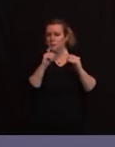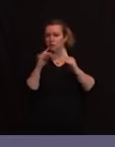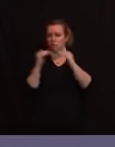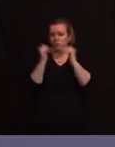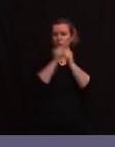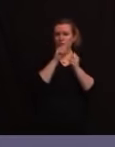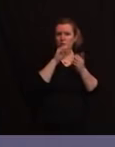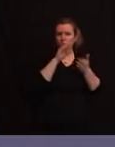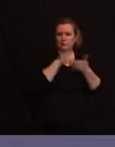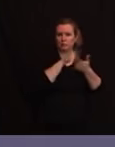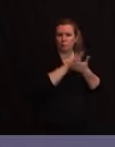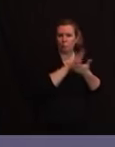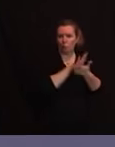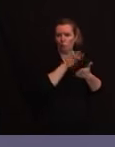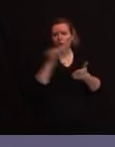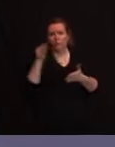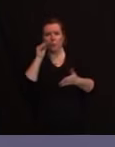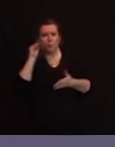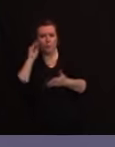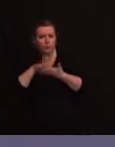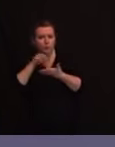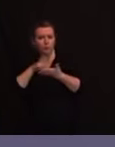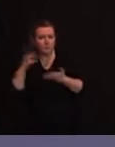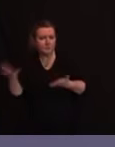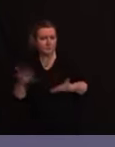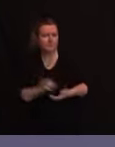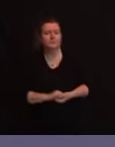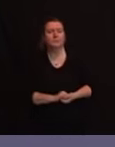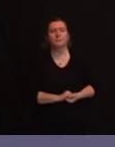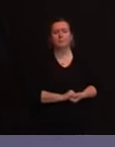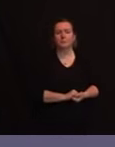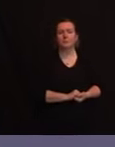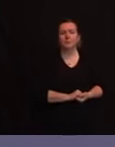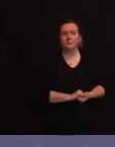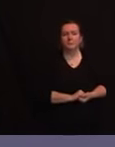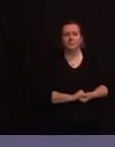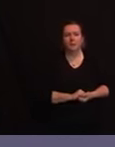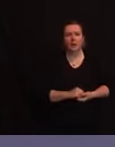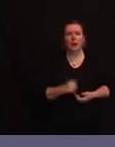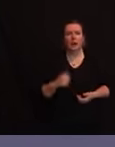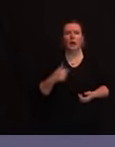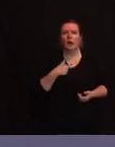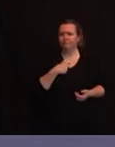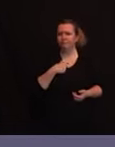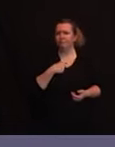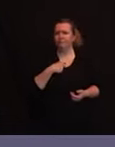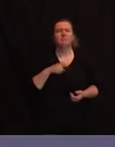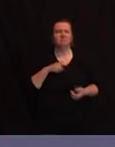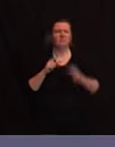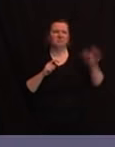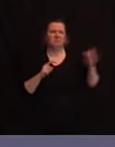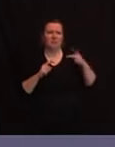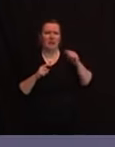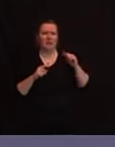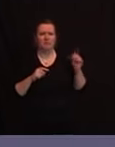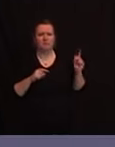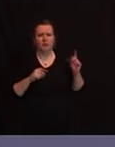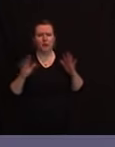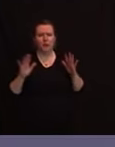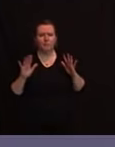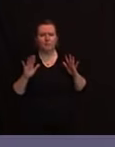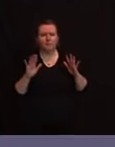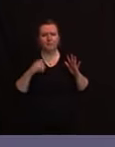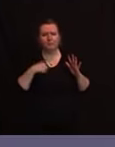and Pat. Actually, Pat may want to weigh in on the first one. There was a moment in time, and it lasted